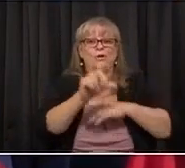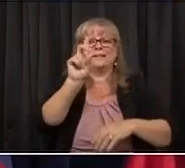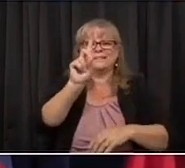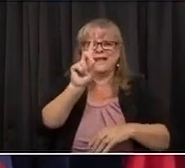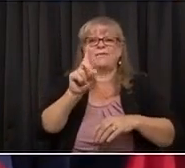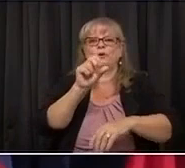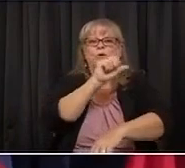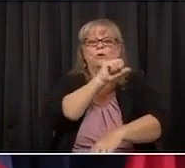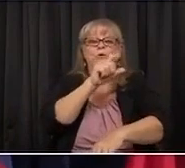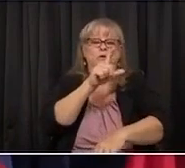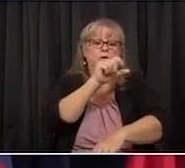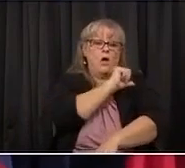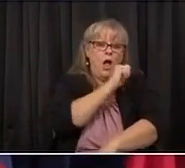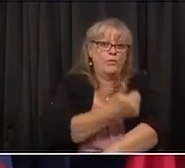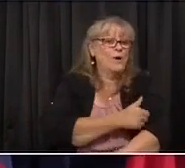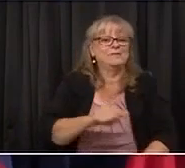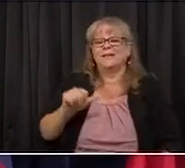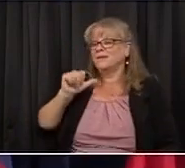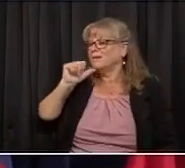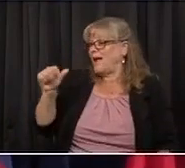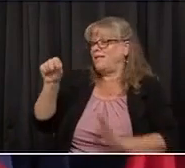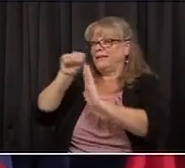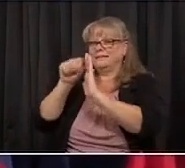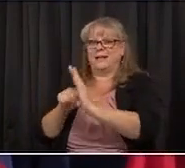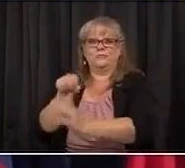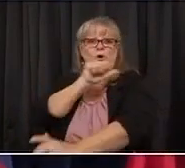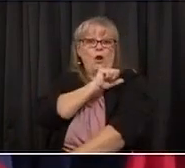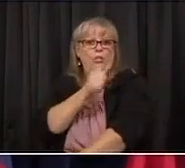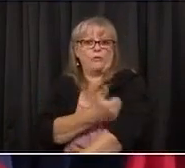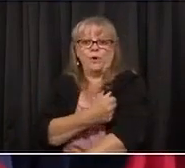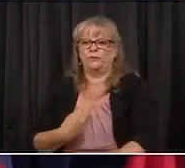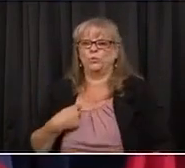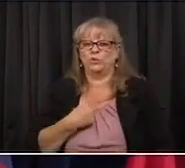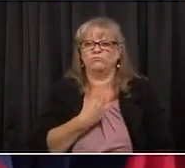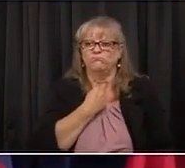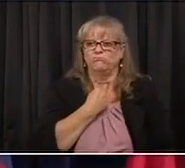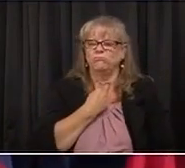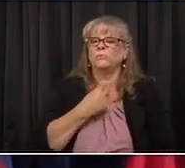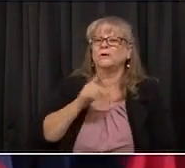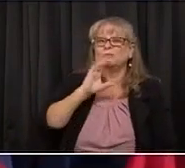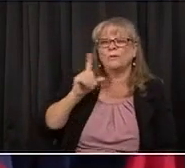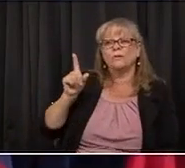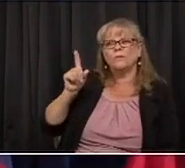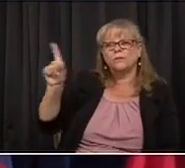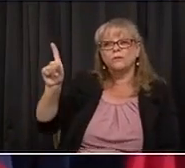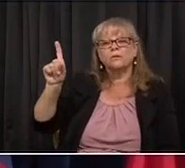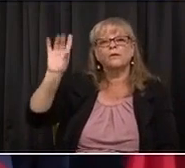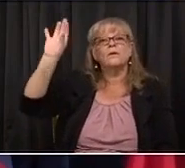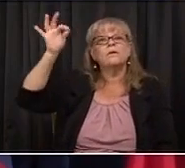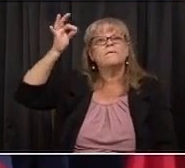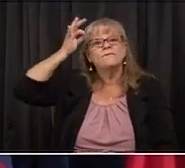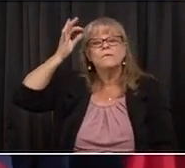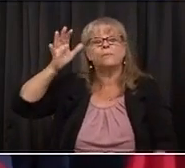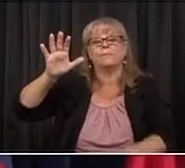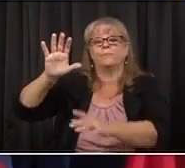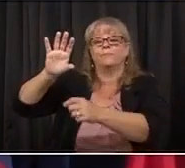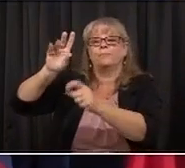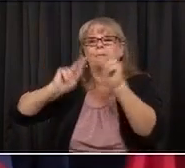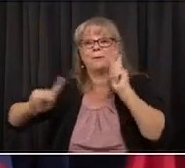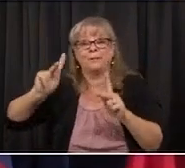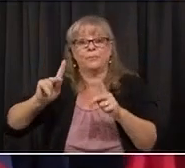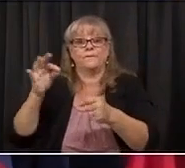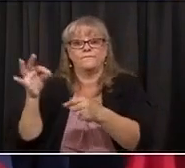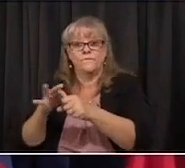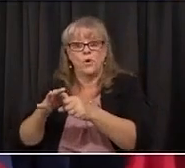believe their voters voted to have a camping ban. It doesn't seem to me like that's being enforced right now. I do see